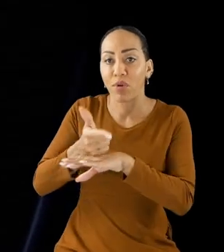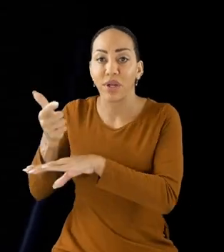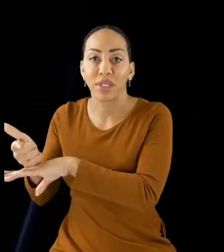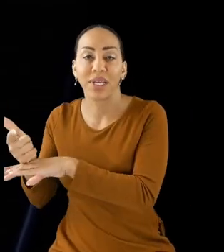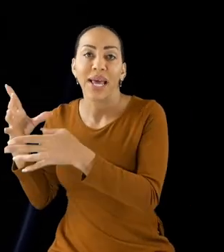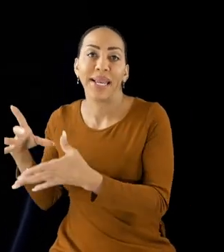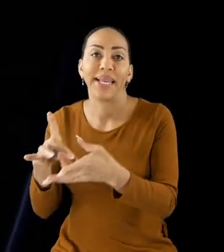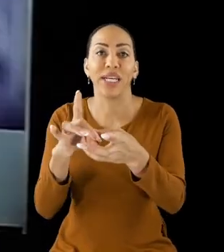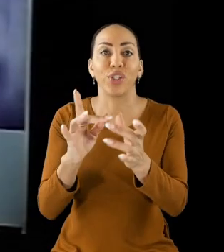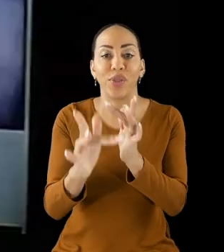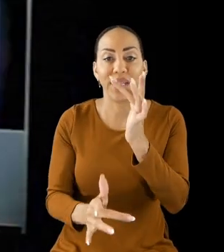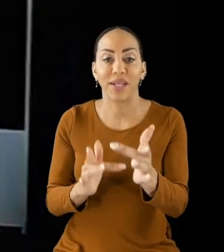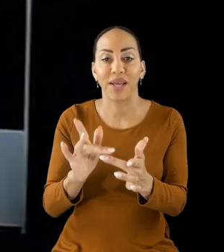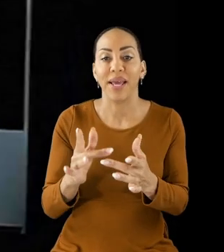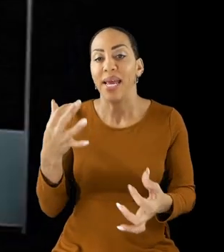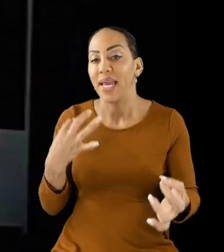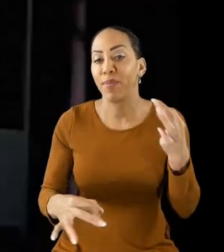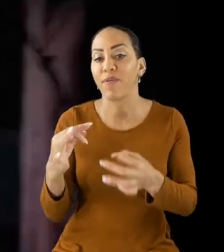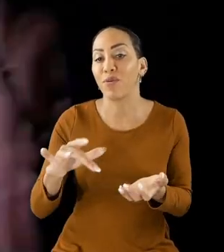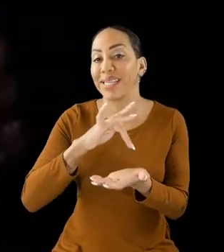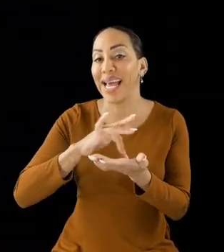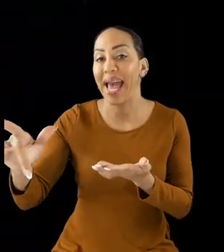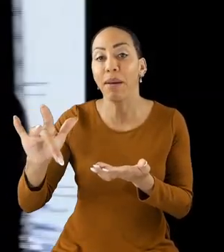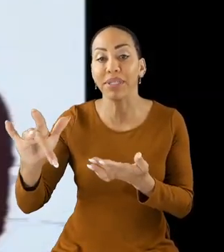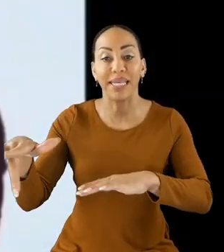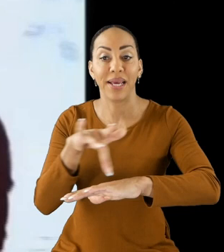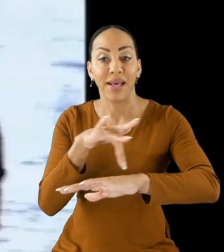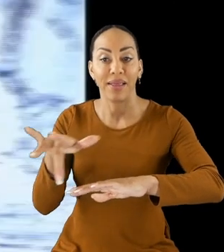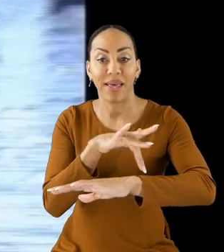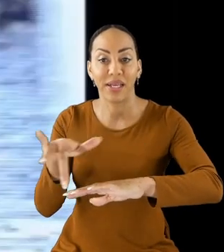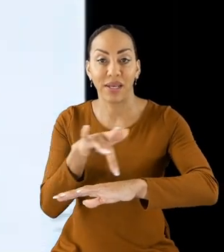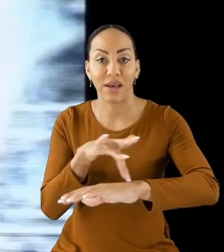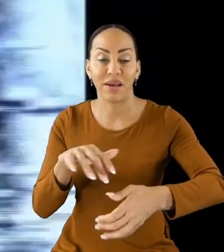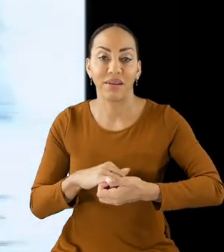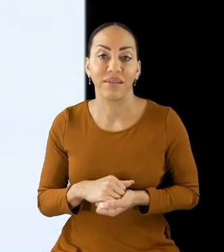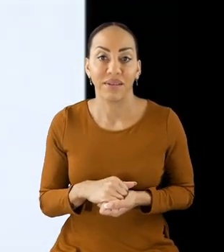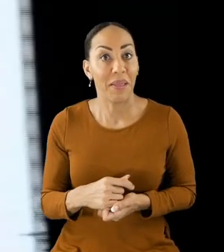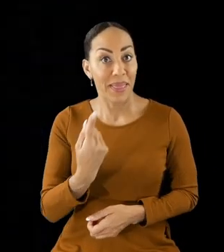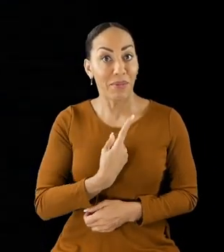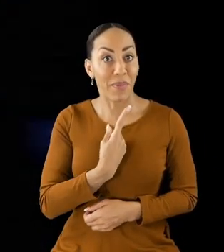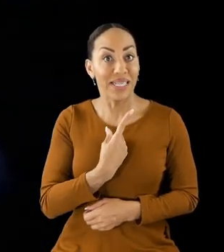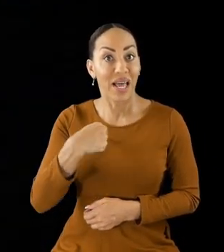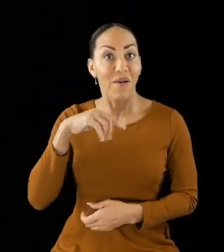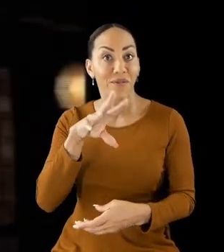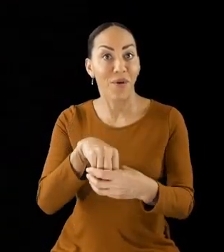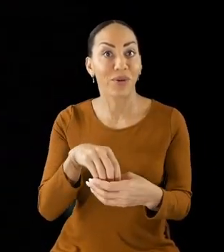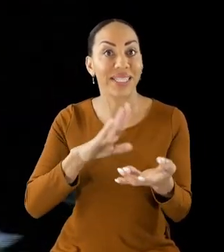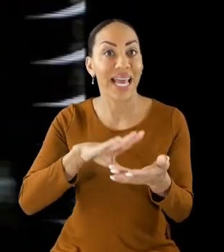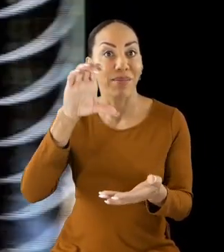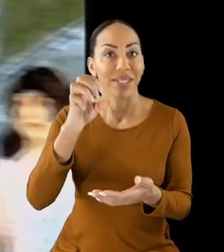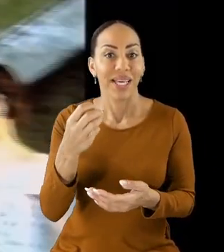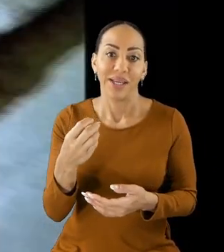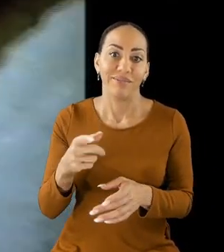relayed everything on the internet live. We performed in an empty theatre on three stages. This is me 20 years ago as the